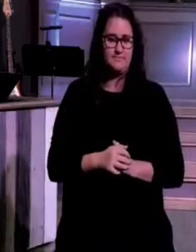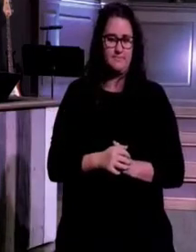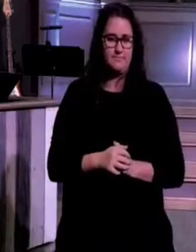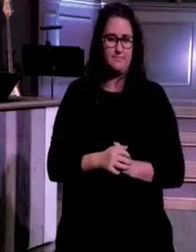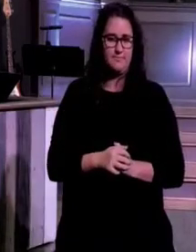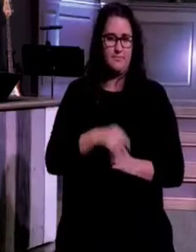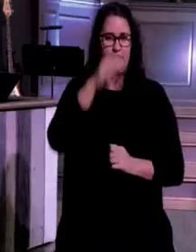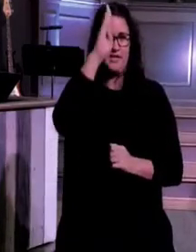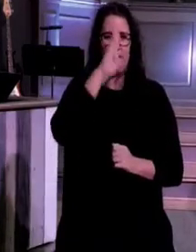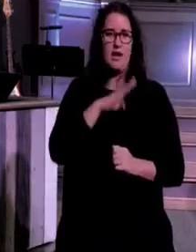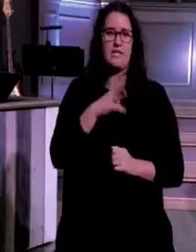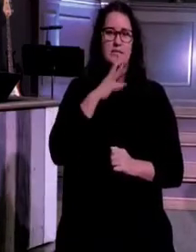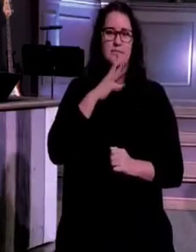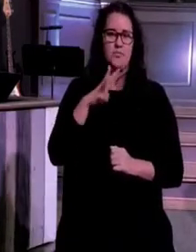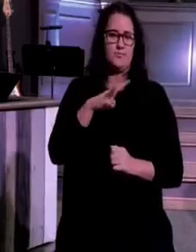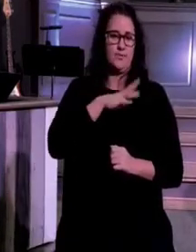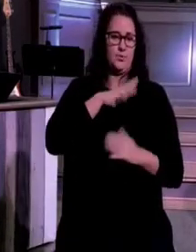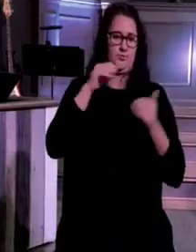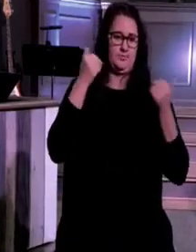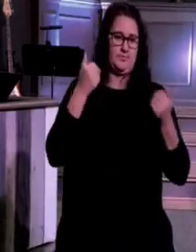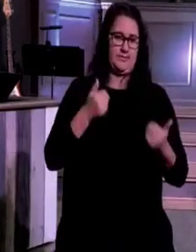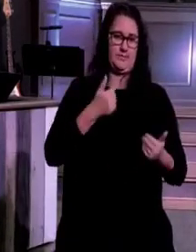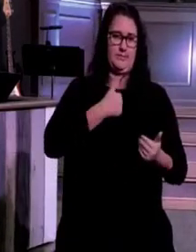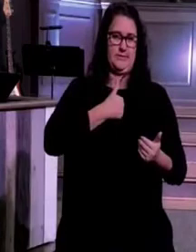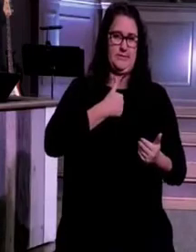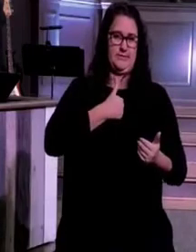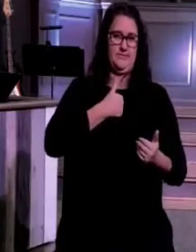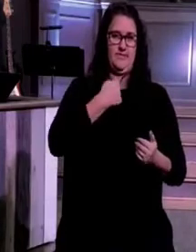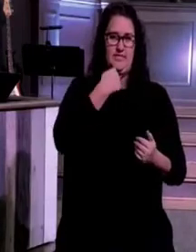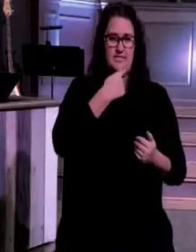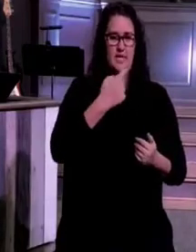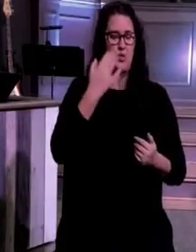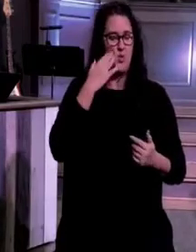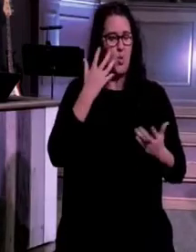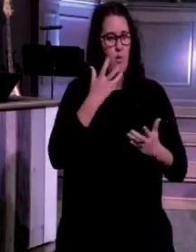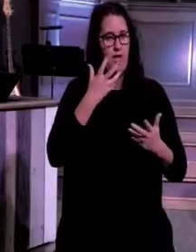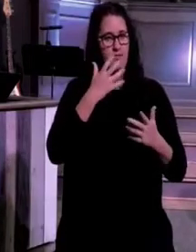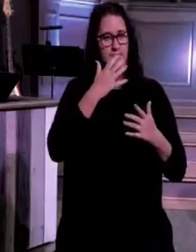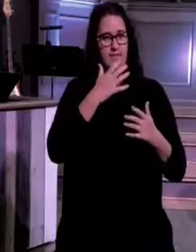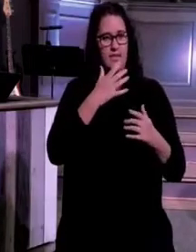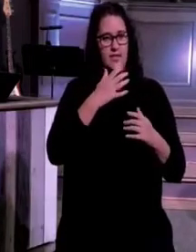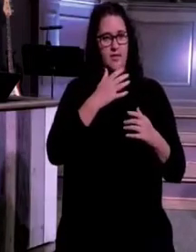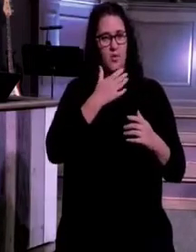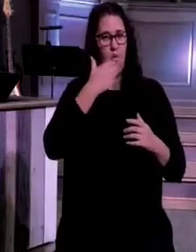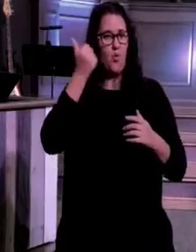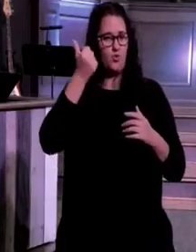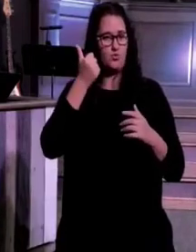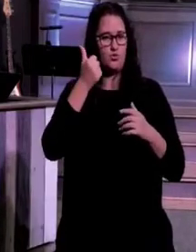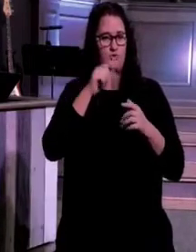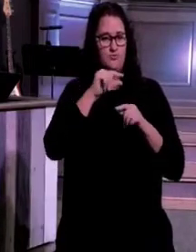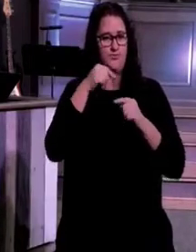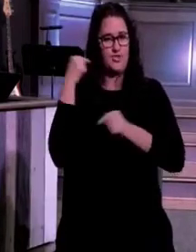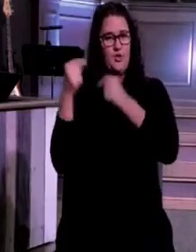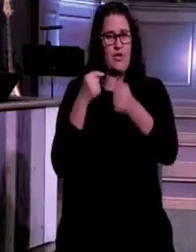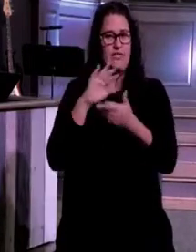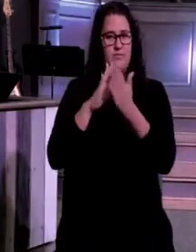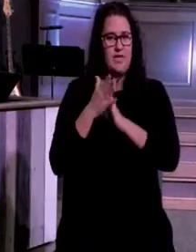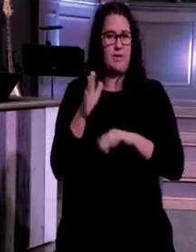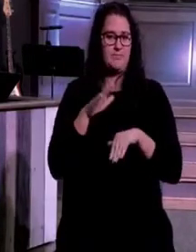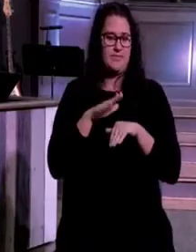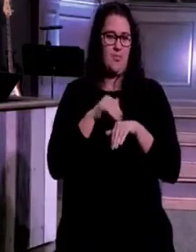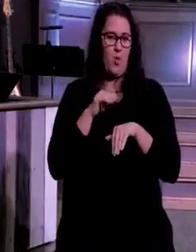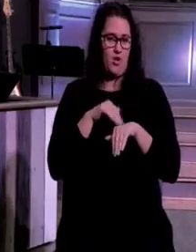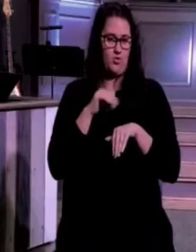God has spoken to me and said, you know what? The older generation has become spoiled.